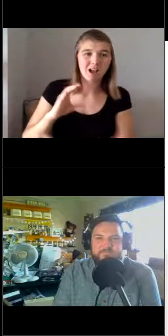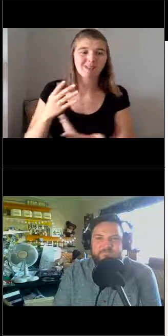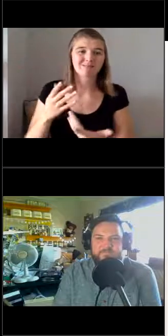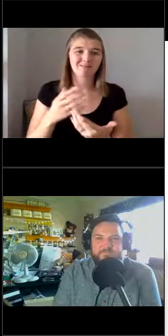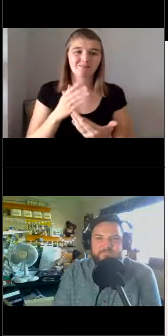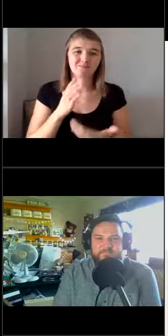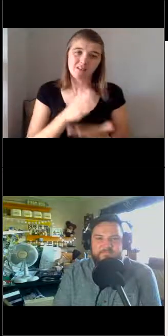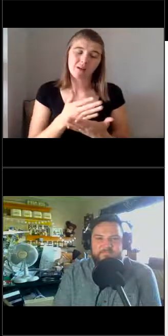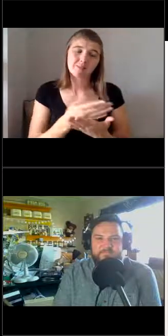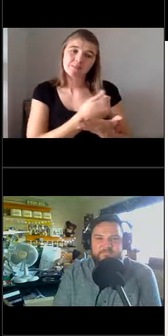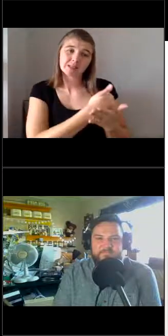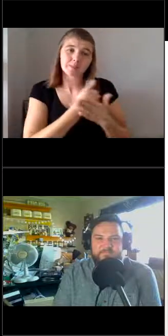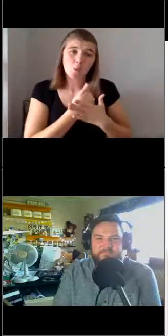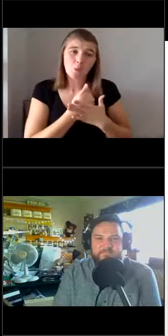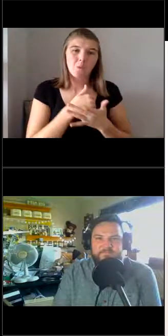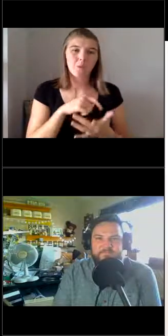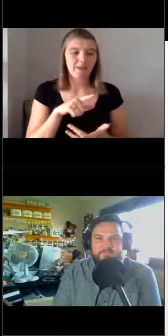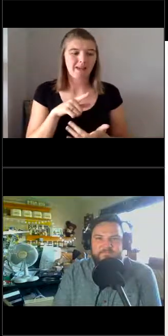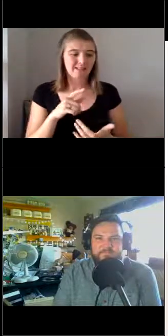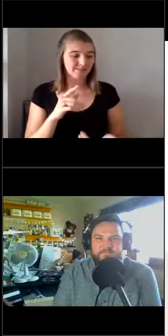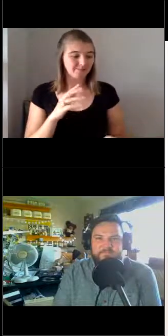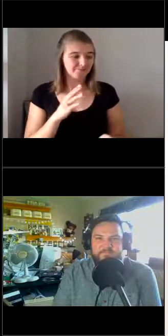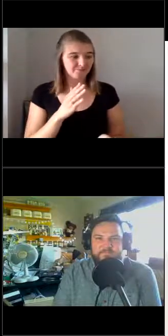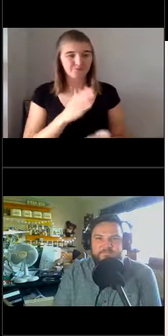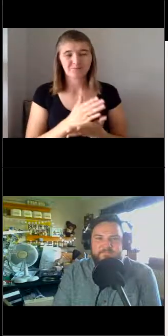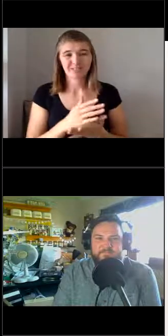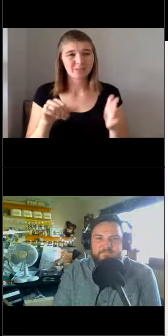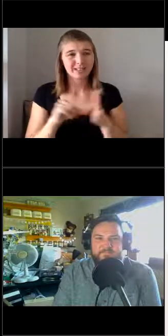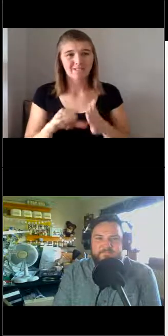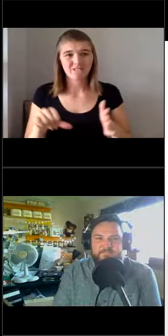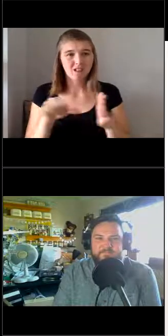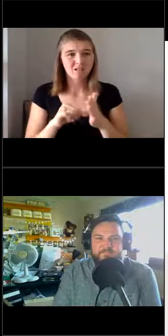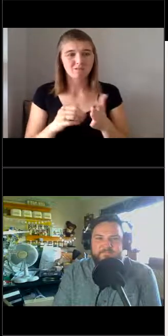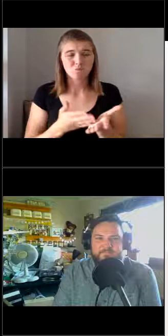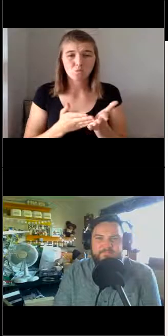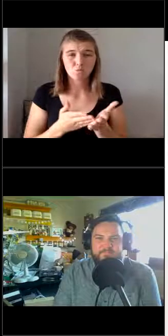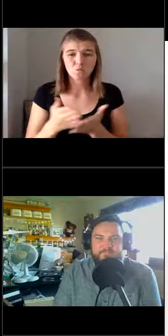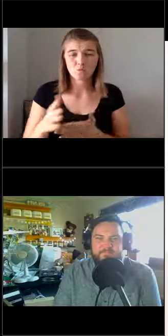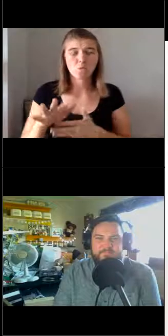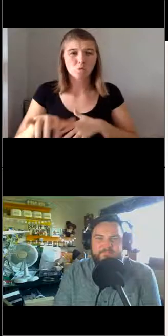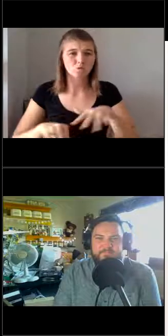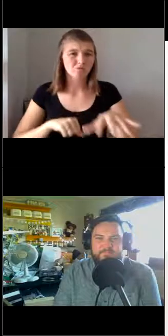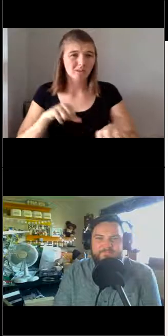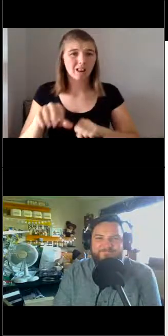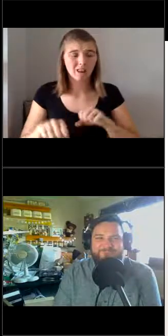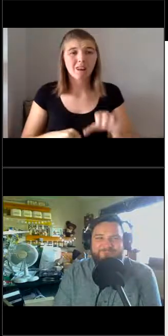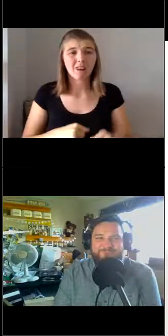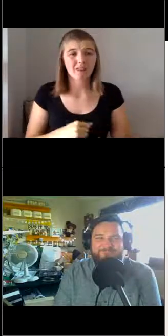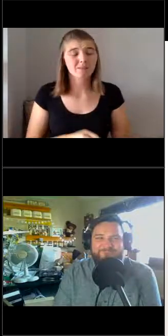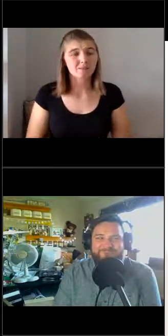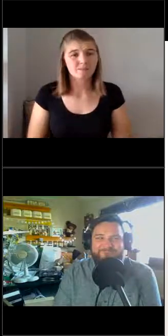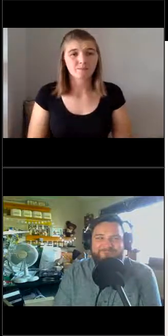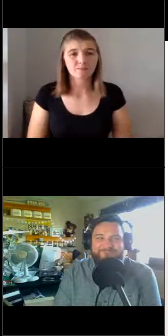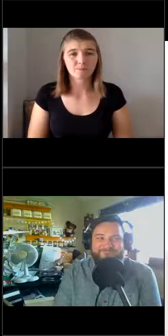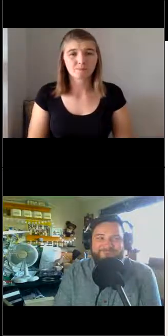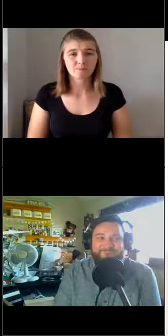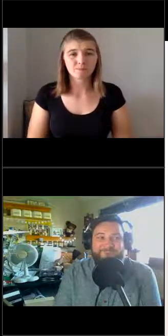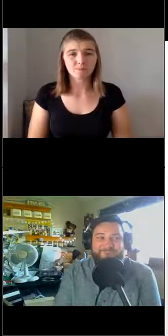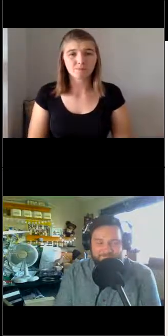but it was just difficult to get through. And so, yes, so I started working